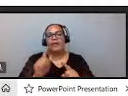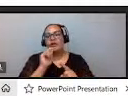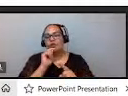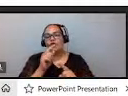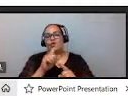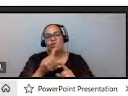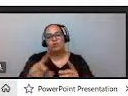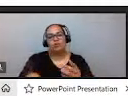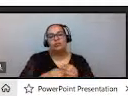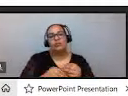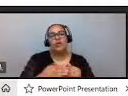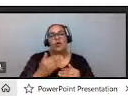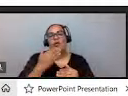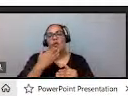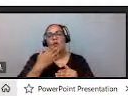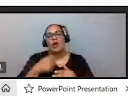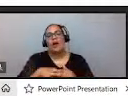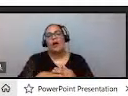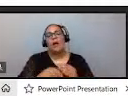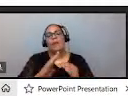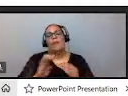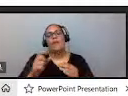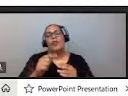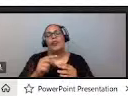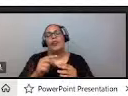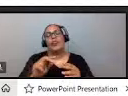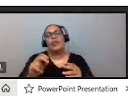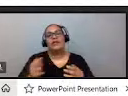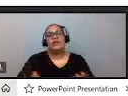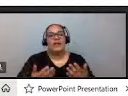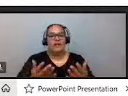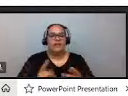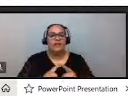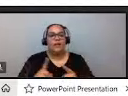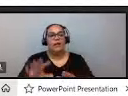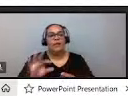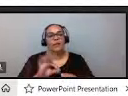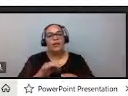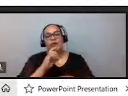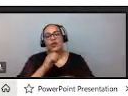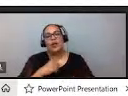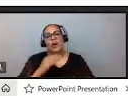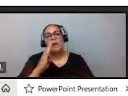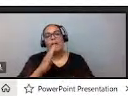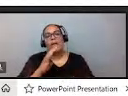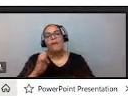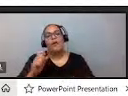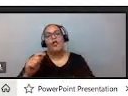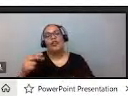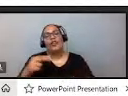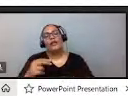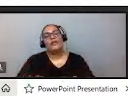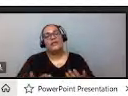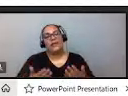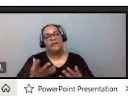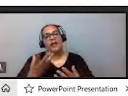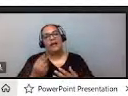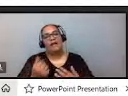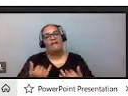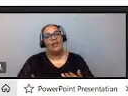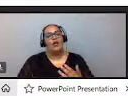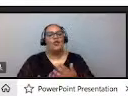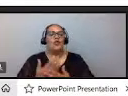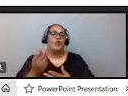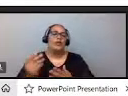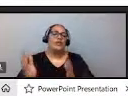supplemented by our birthing Services um and and I'm particularly using the word birthing Services um having recently been